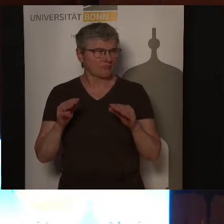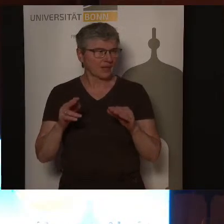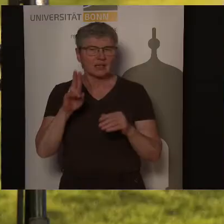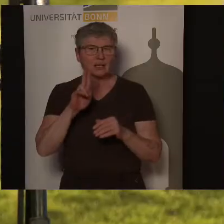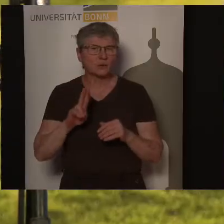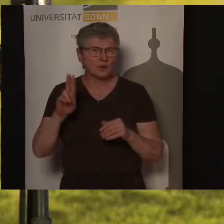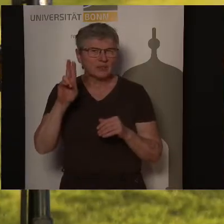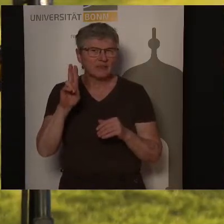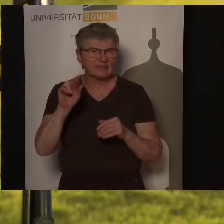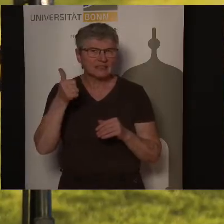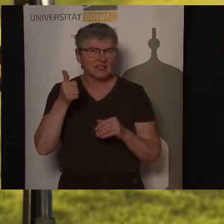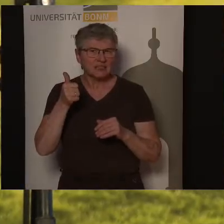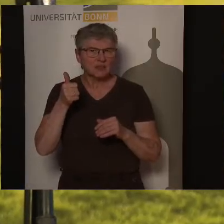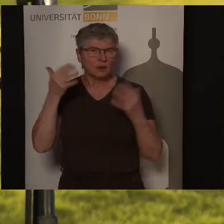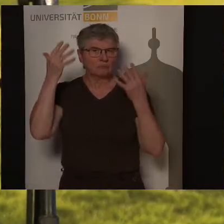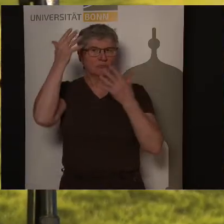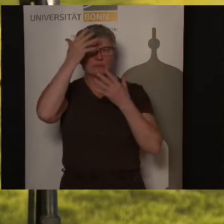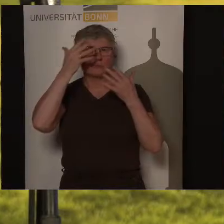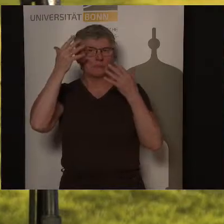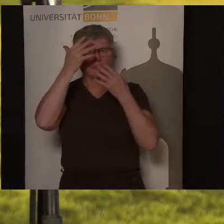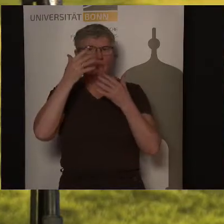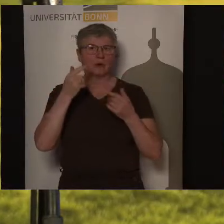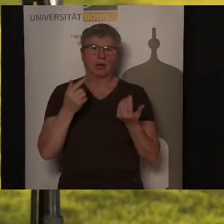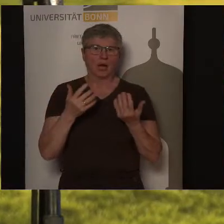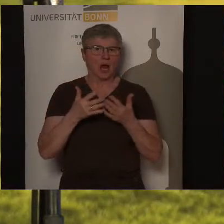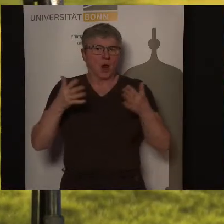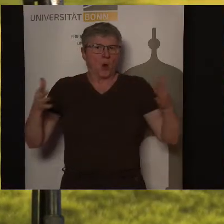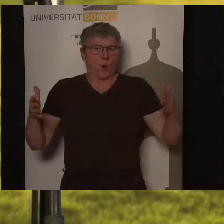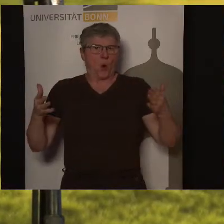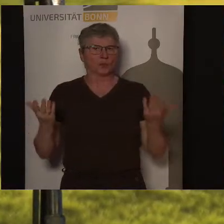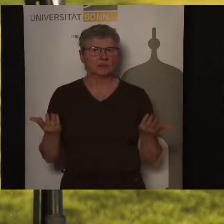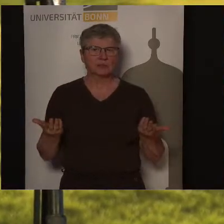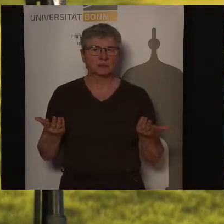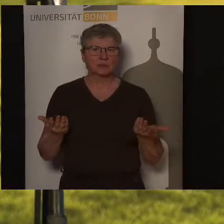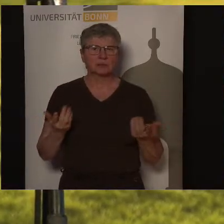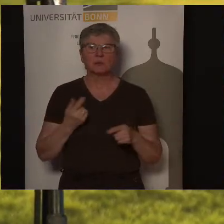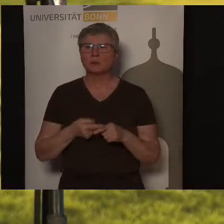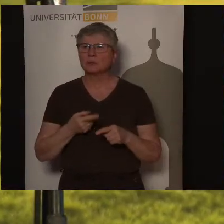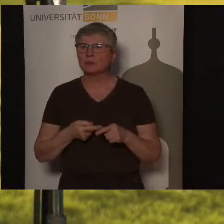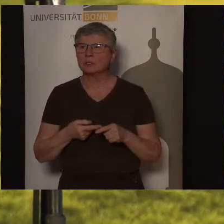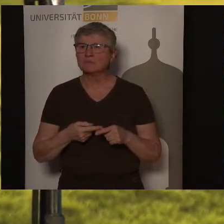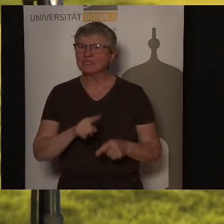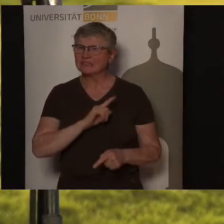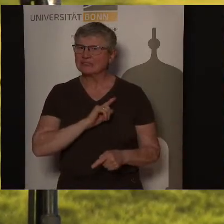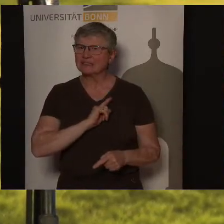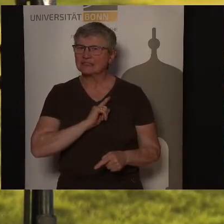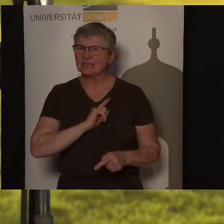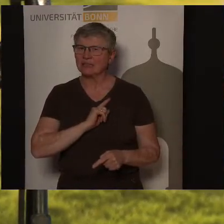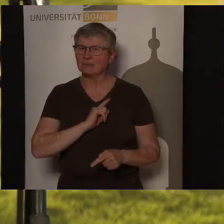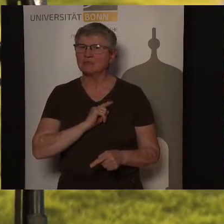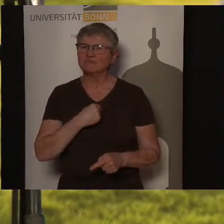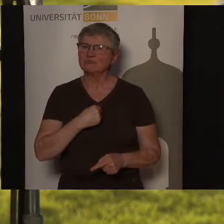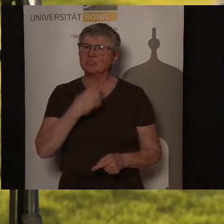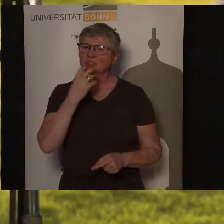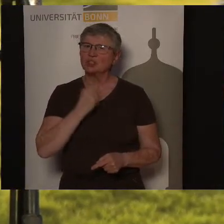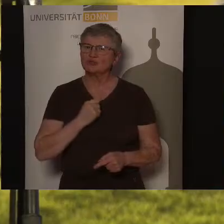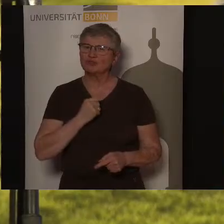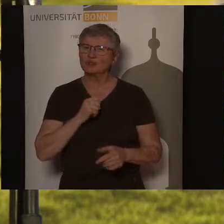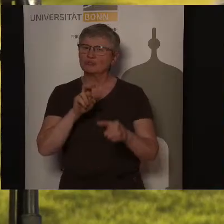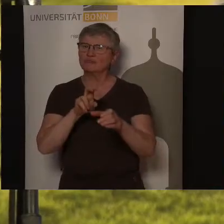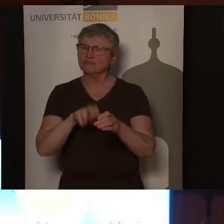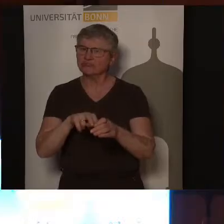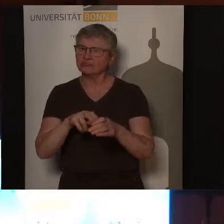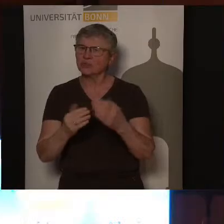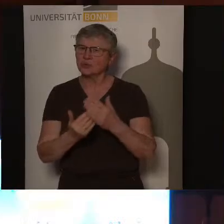Mr. Botta. Now, sustainability at the university is quite an abstract, large topic, so maybe you can say a few words on that. And if I want to